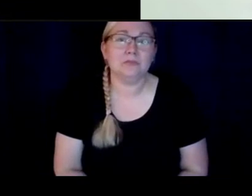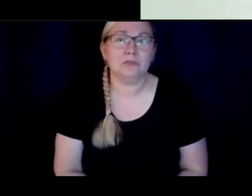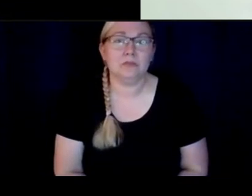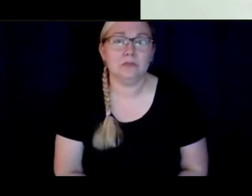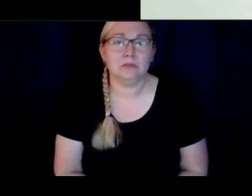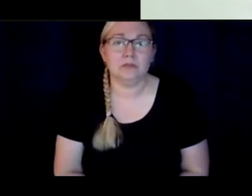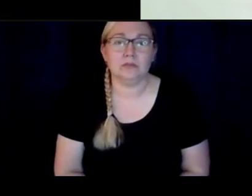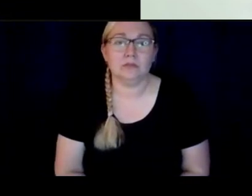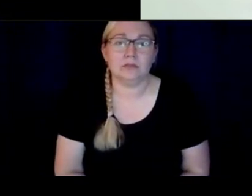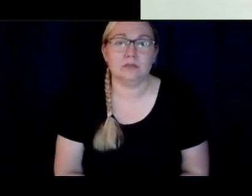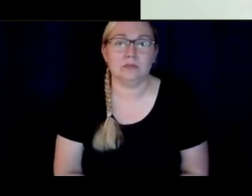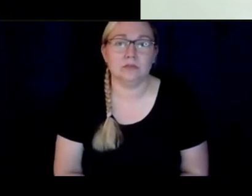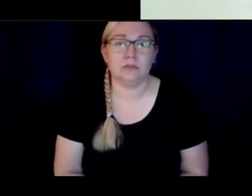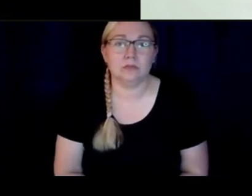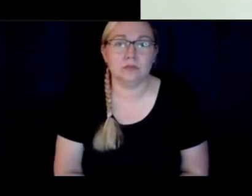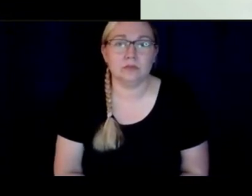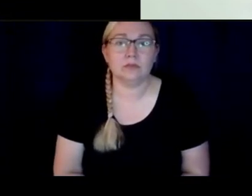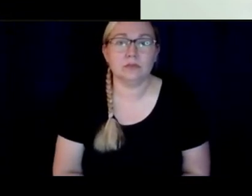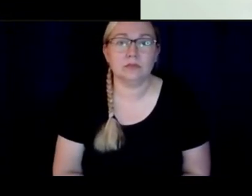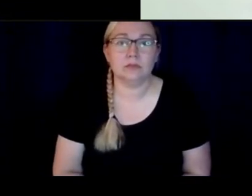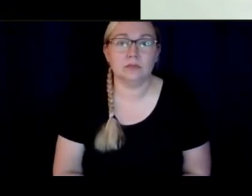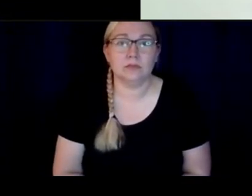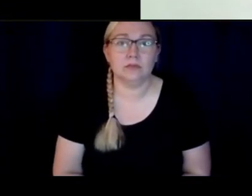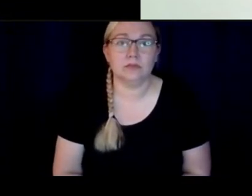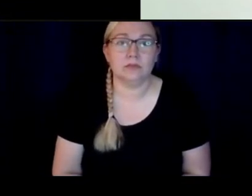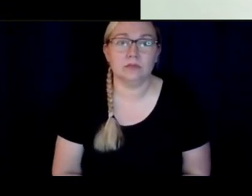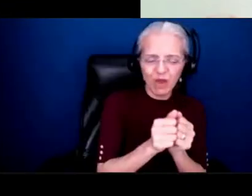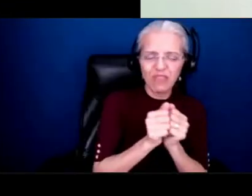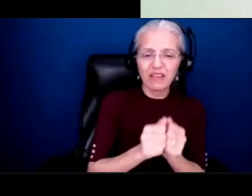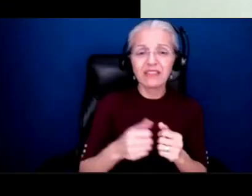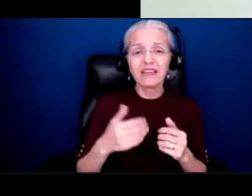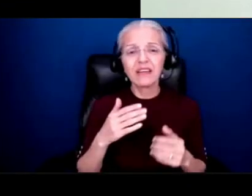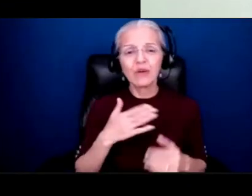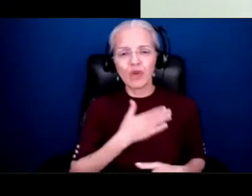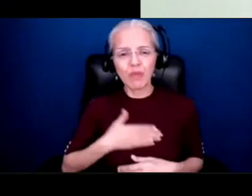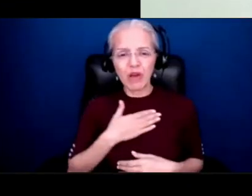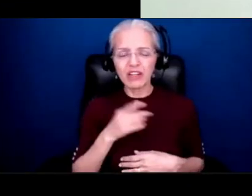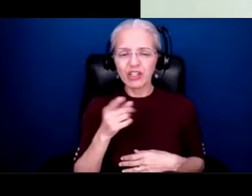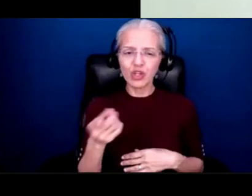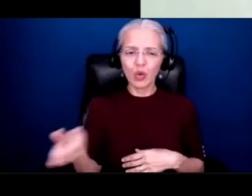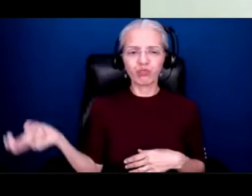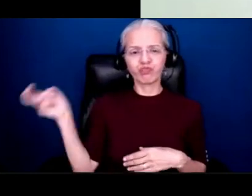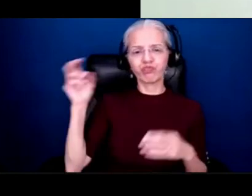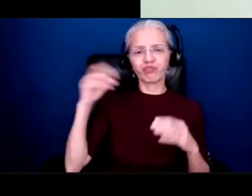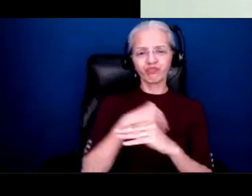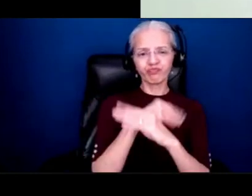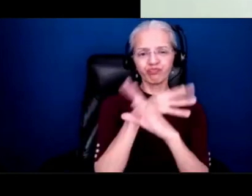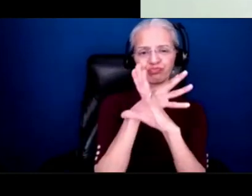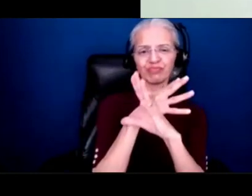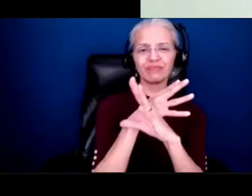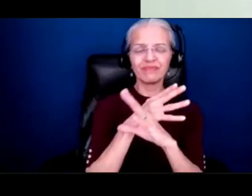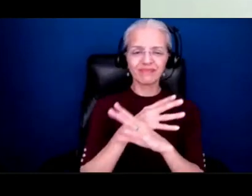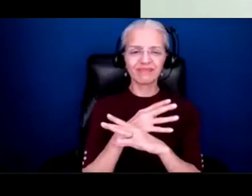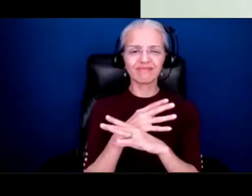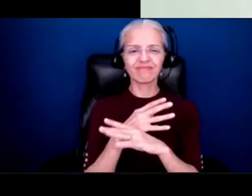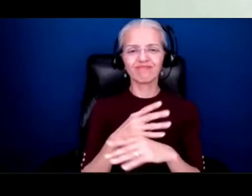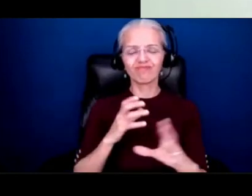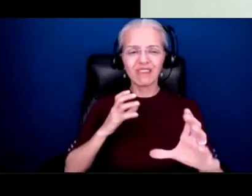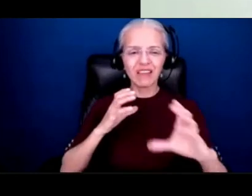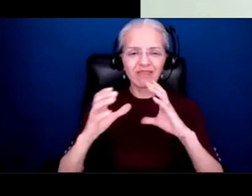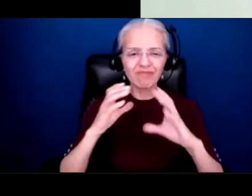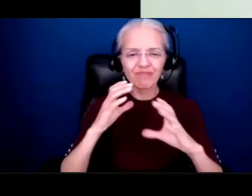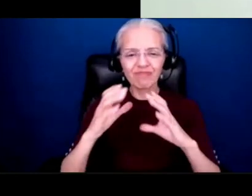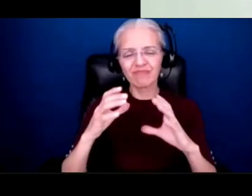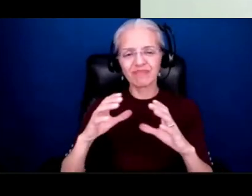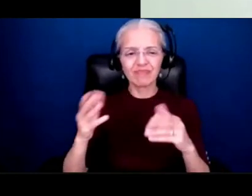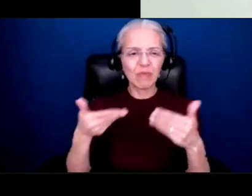for spending the last hour with us. We really do appreciate it. The fact that you're able to do this over virtual streaming services for the college